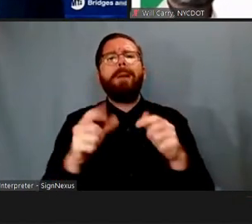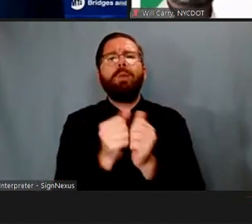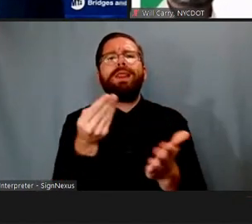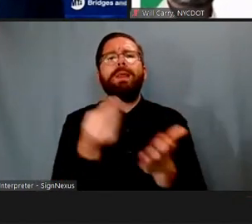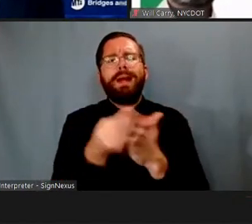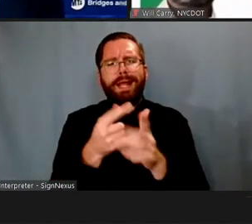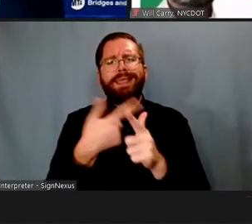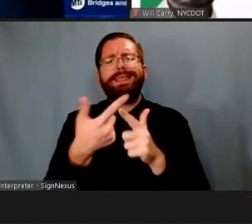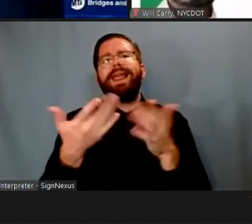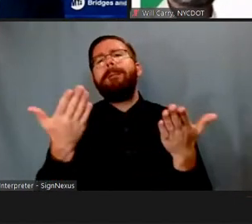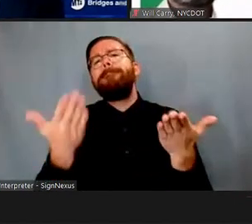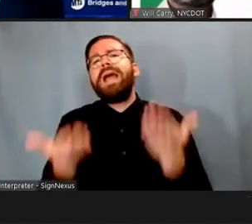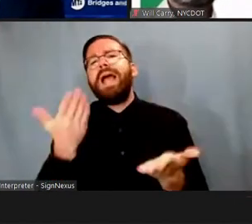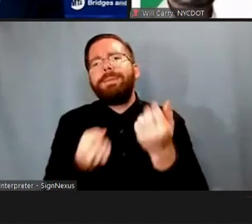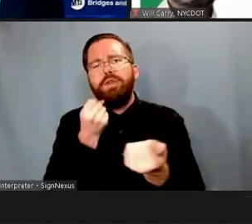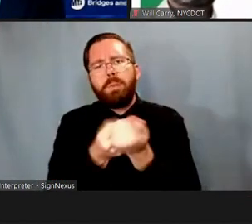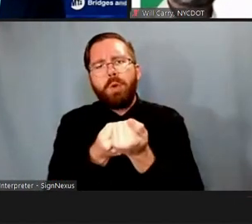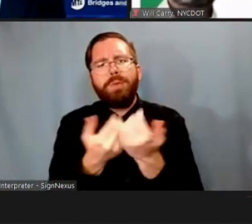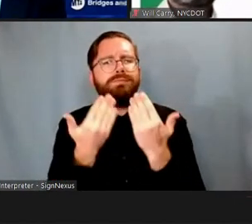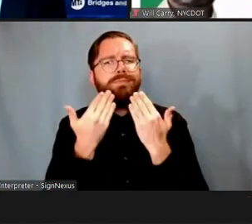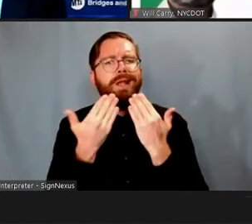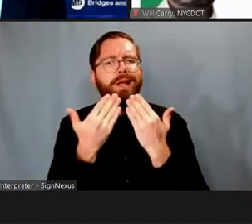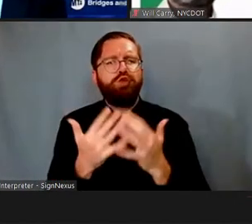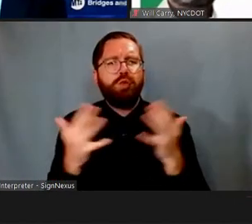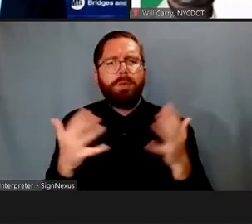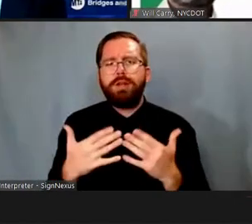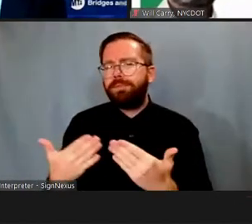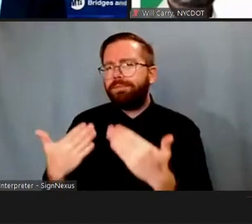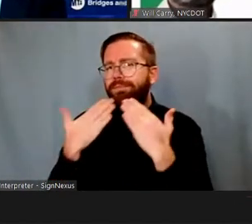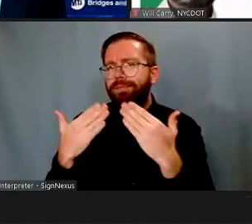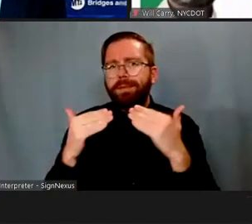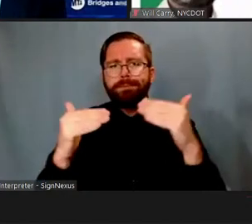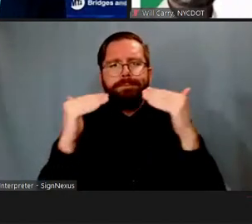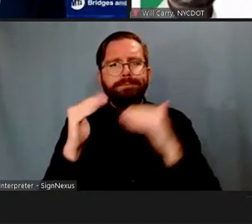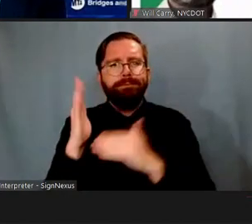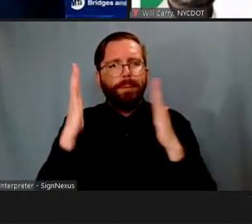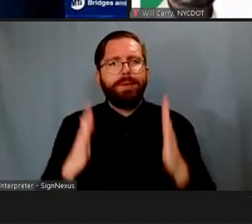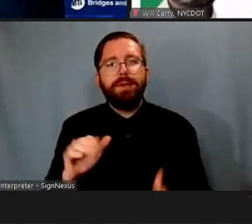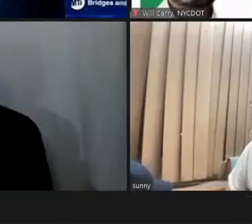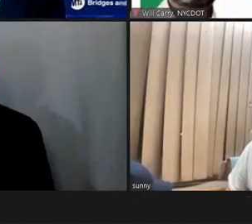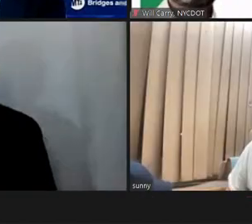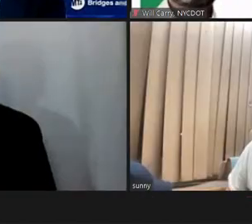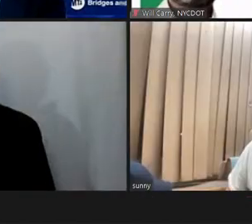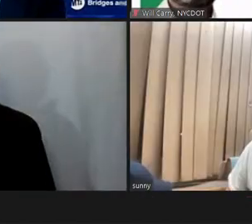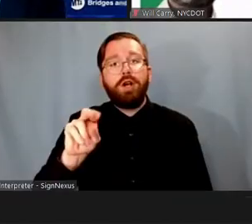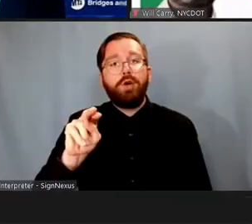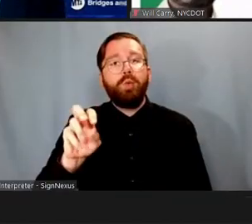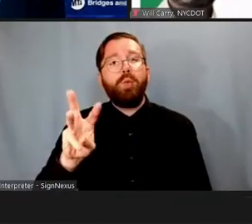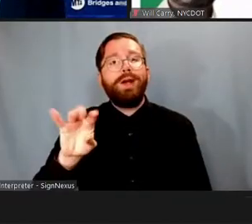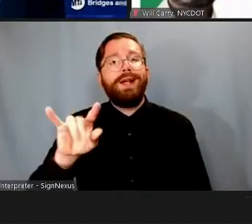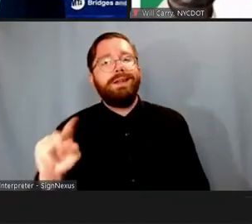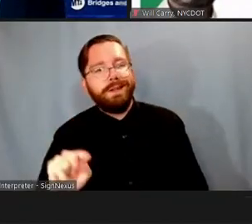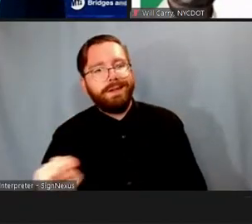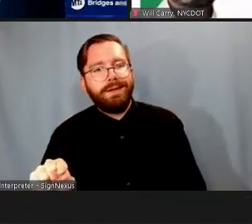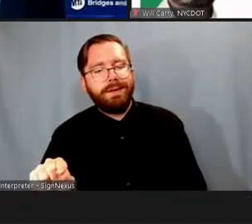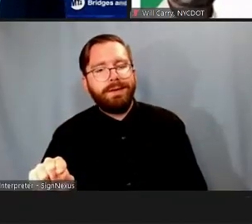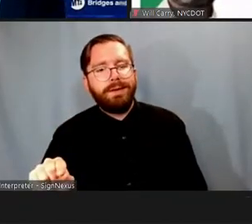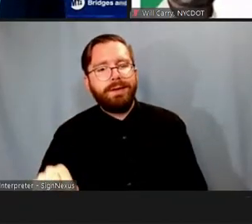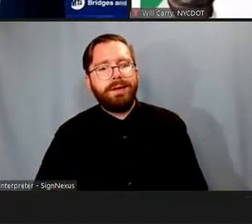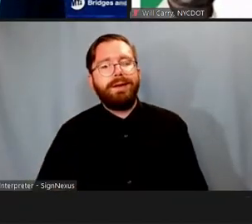very much thank you our next speaker is arya ramowitz followed by anonymous